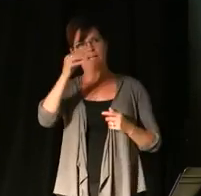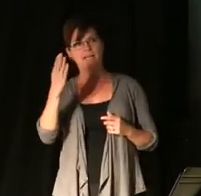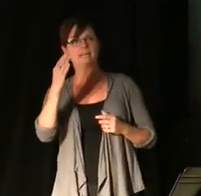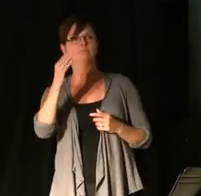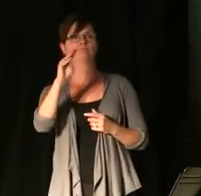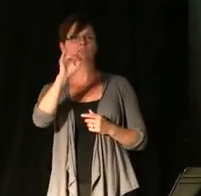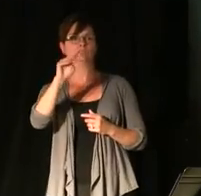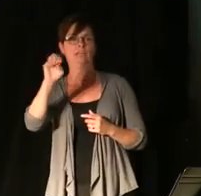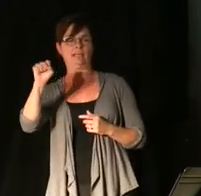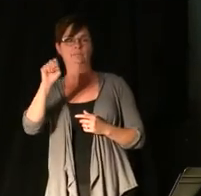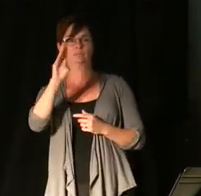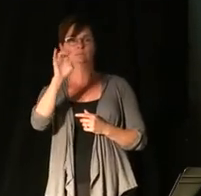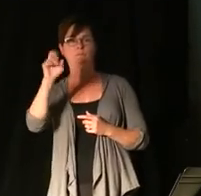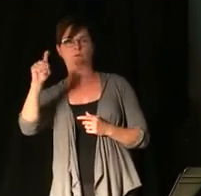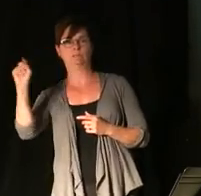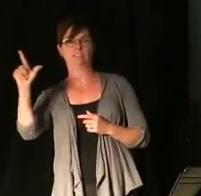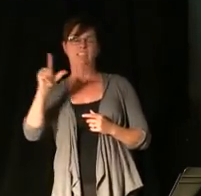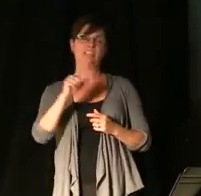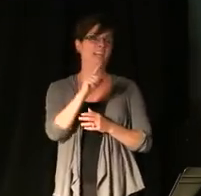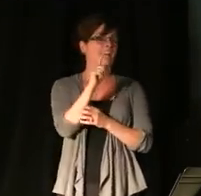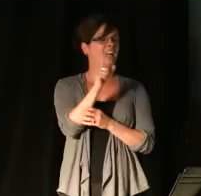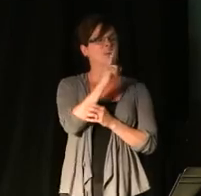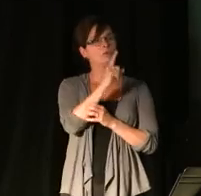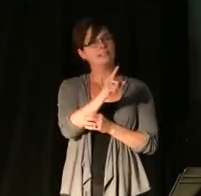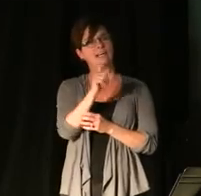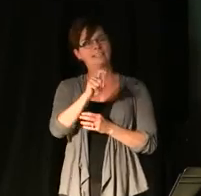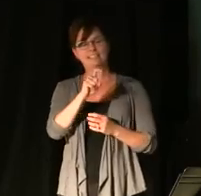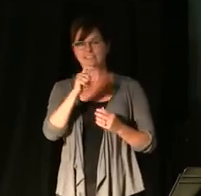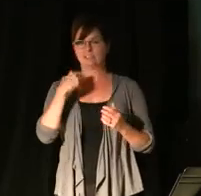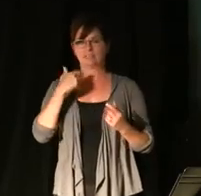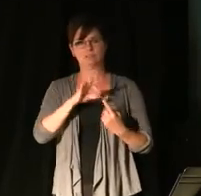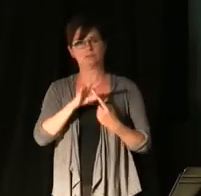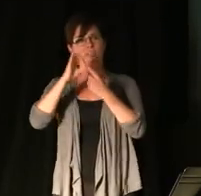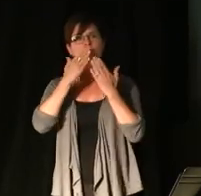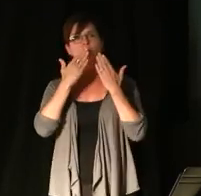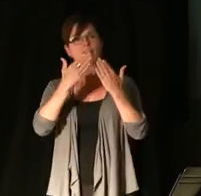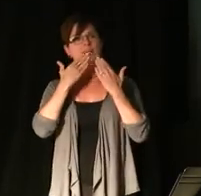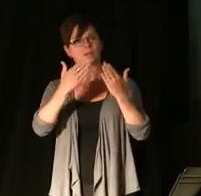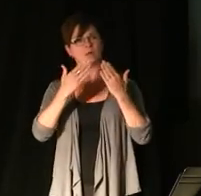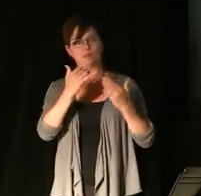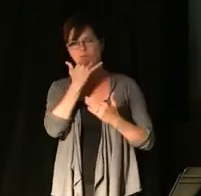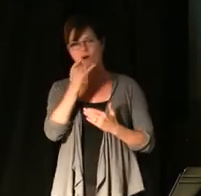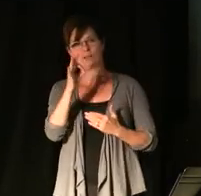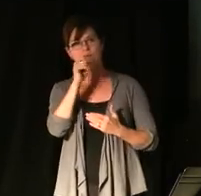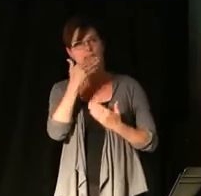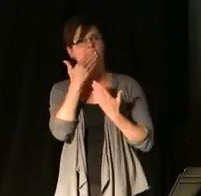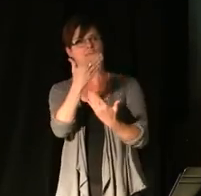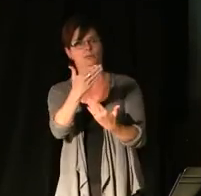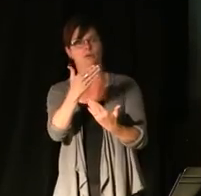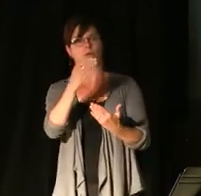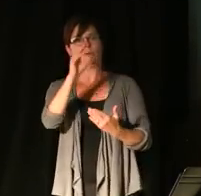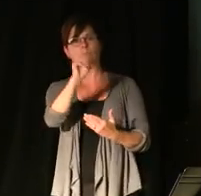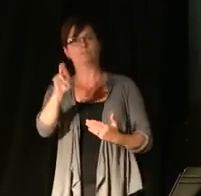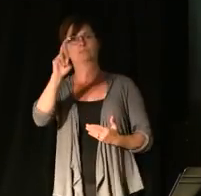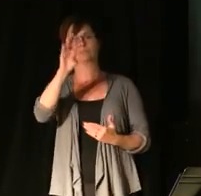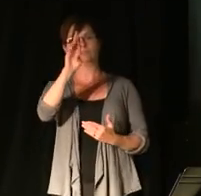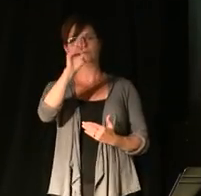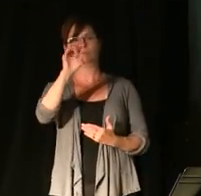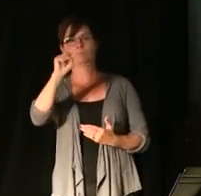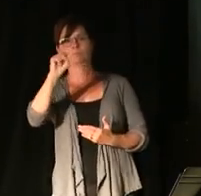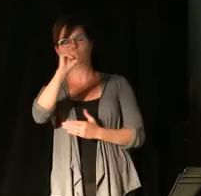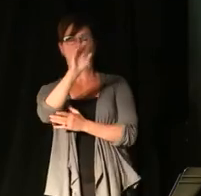And I would be remiss if I didn't give a special thank you to Mr. Bristol. Come on out. Come out behind the skeleton.